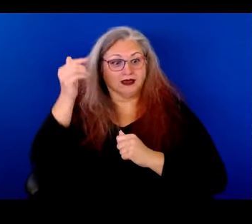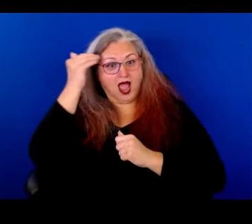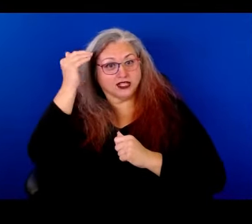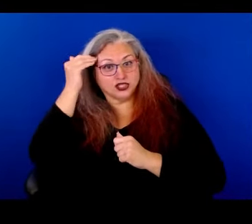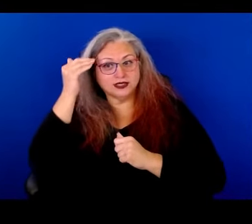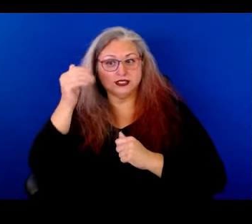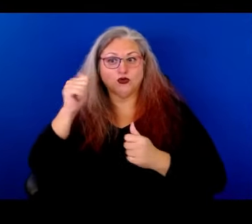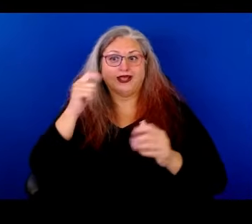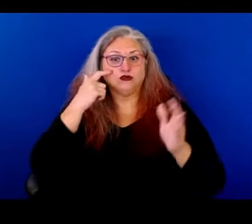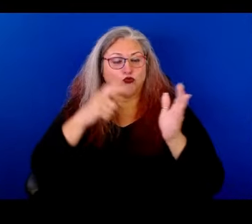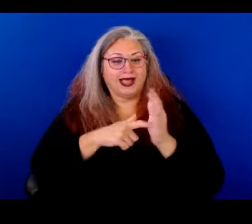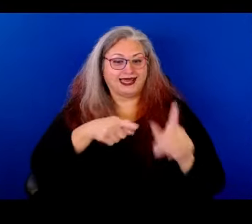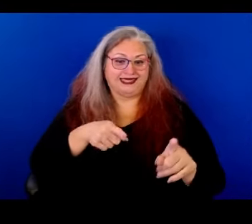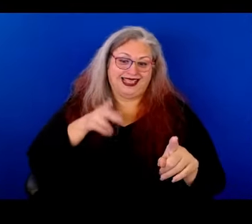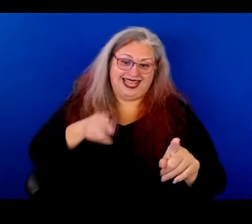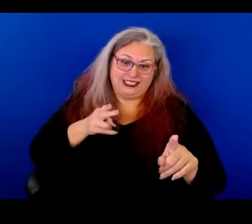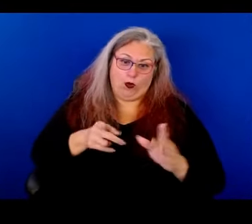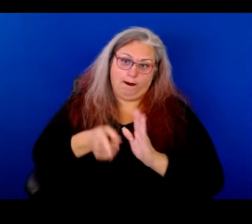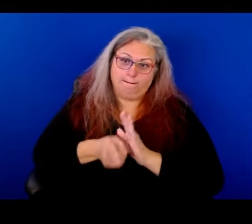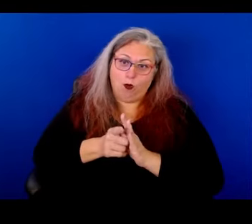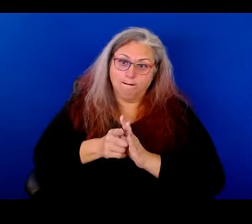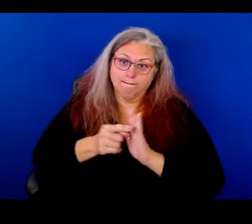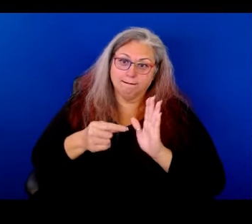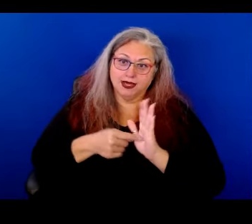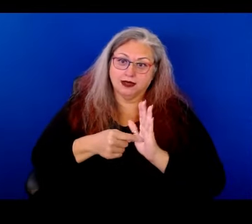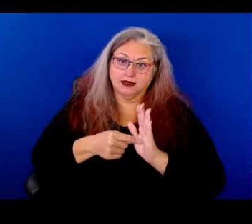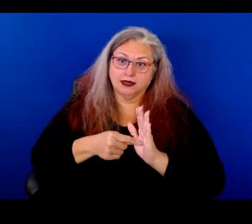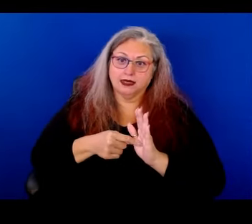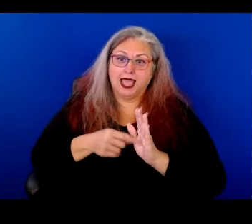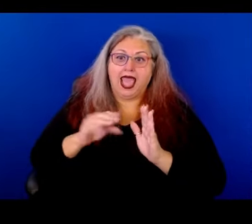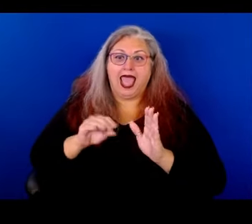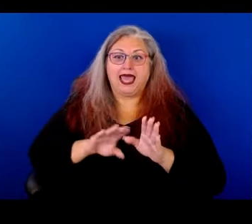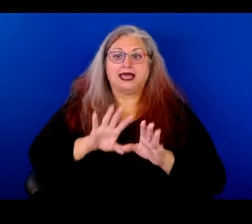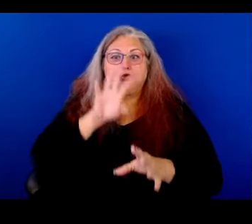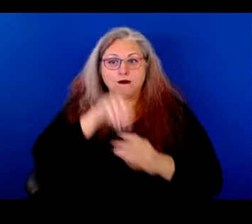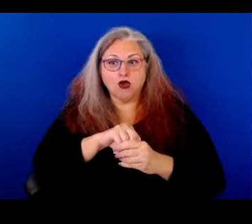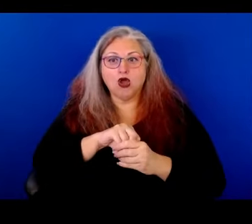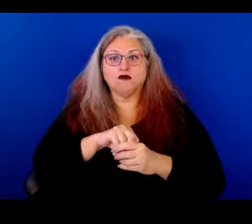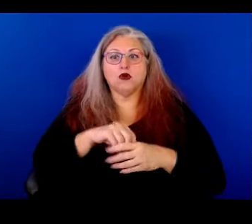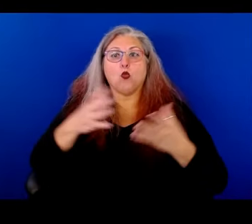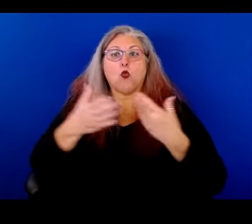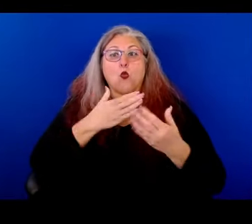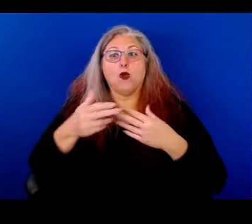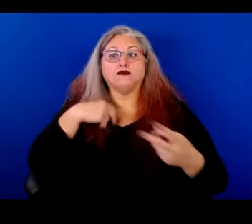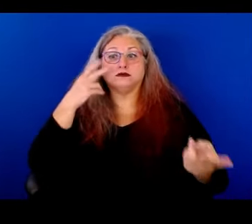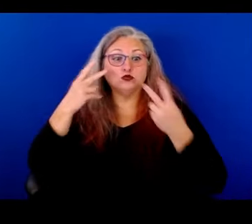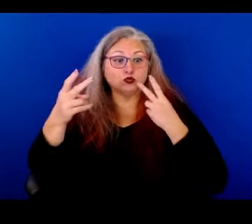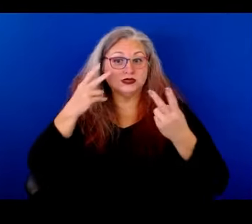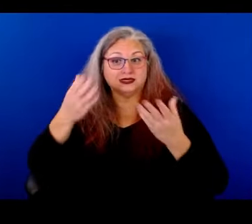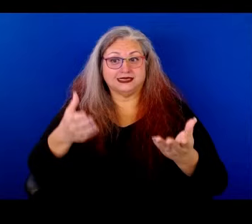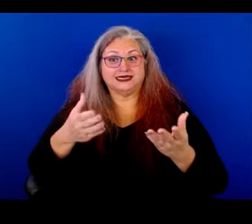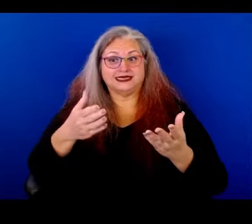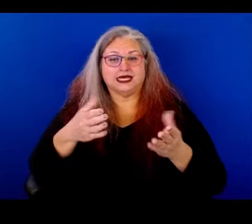to recognize a historic moment and step into it. And what we are seeing is